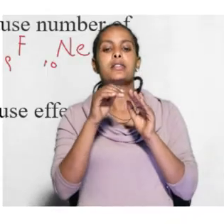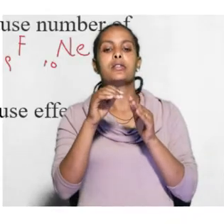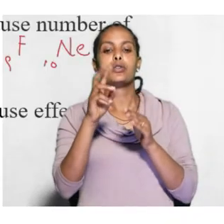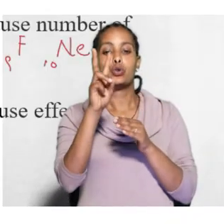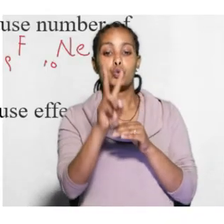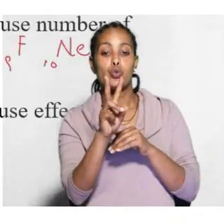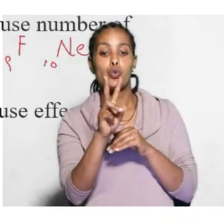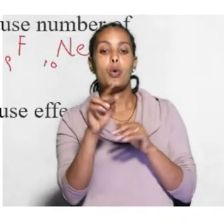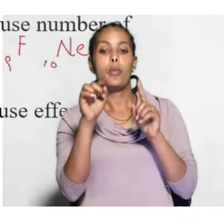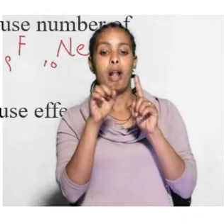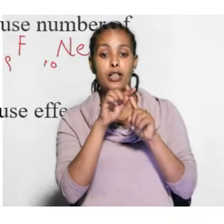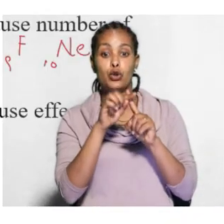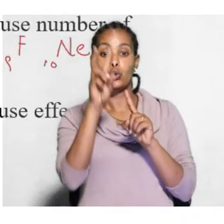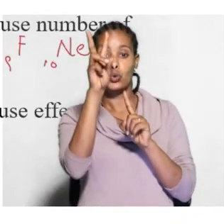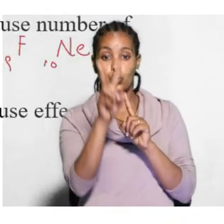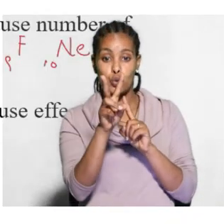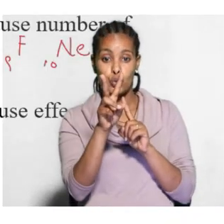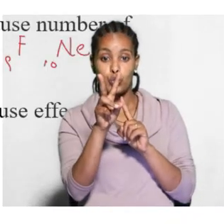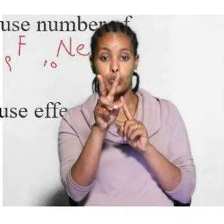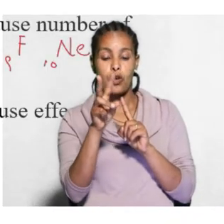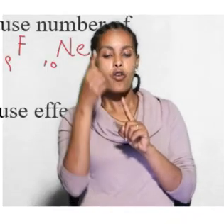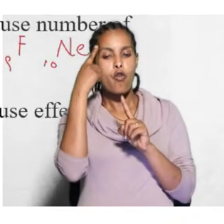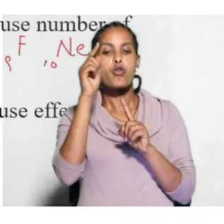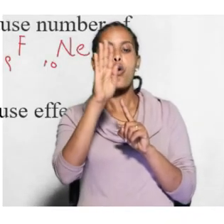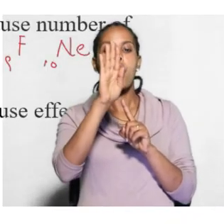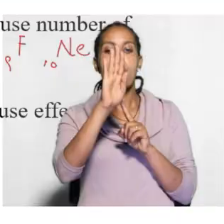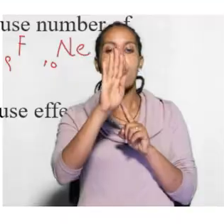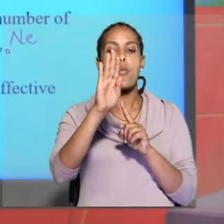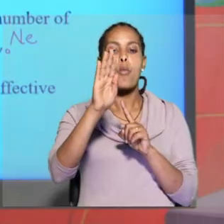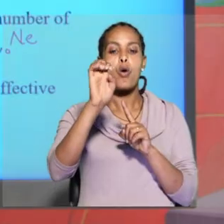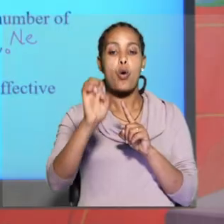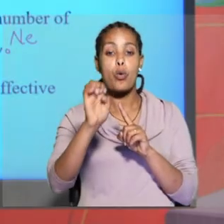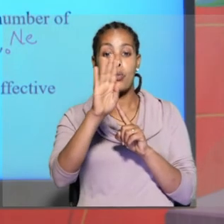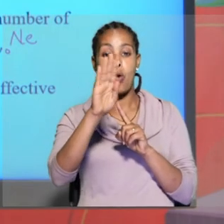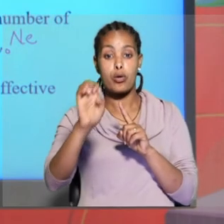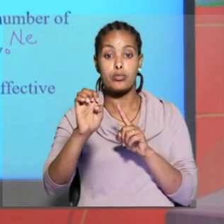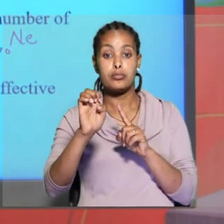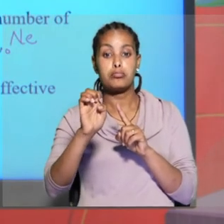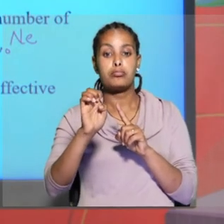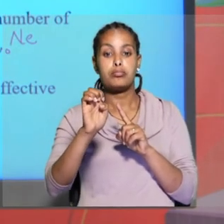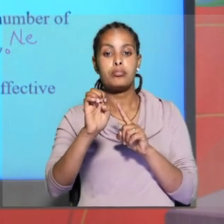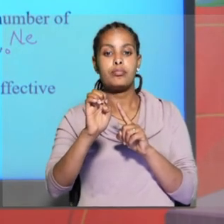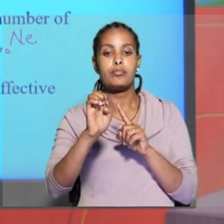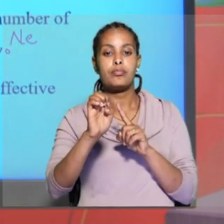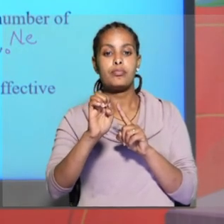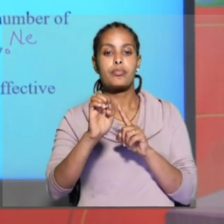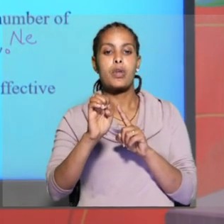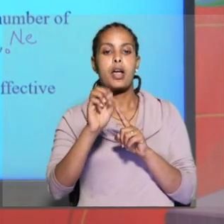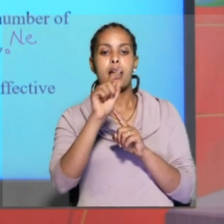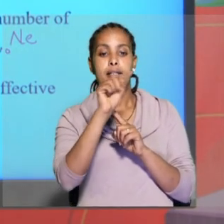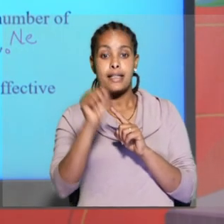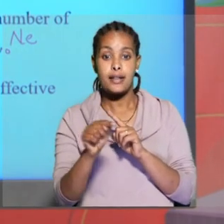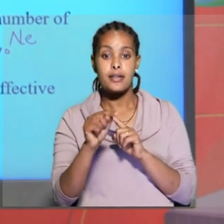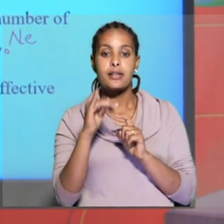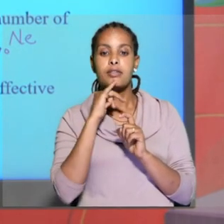is 2 plus 2. For boron, that effective nuclear charge is nuclear